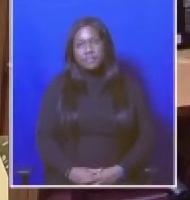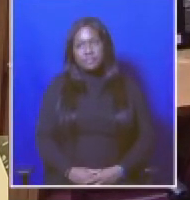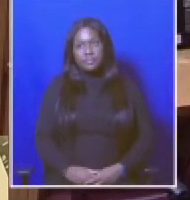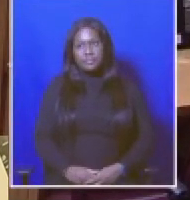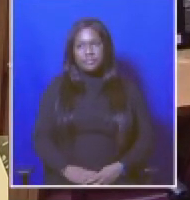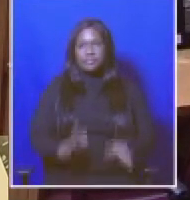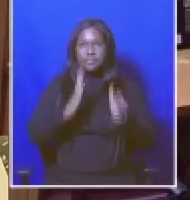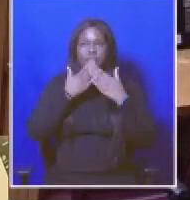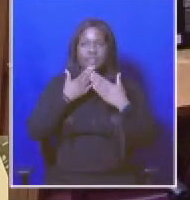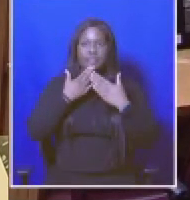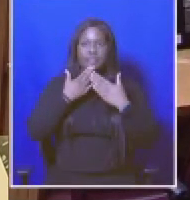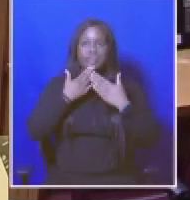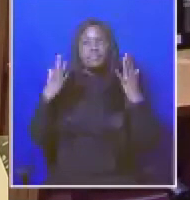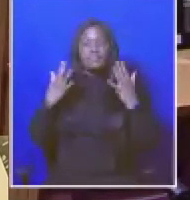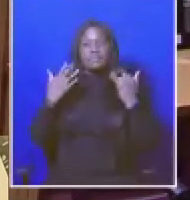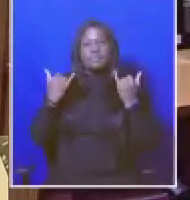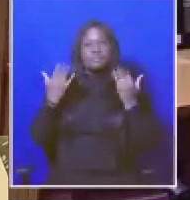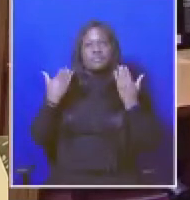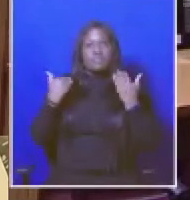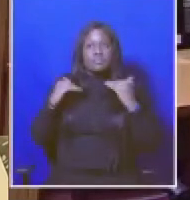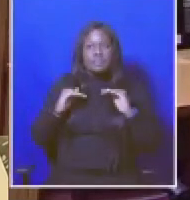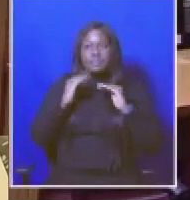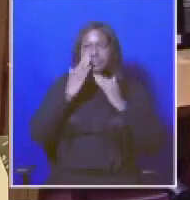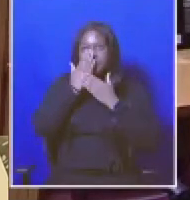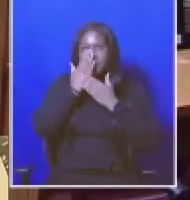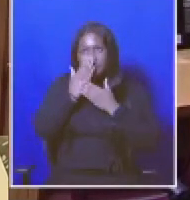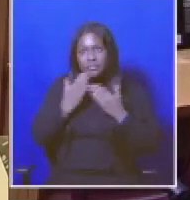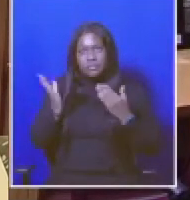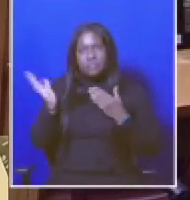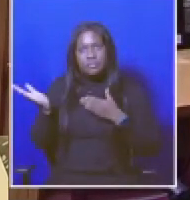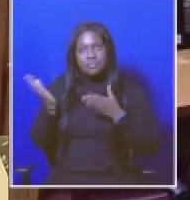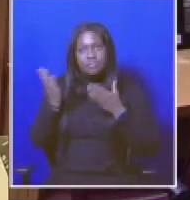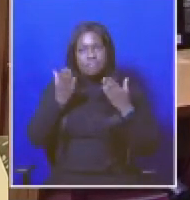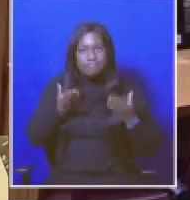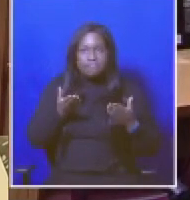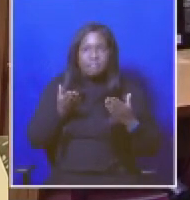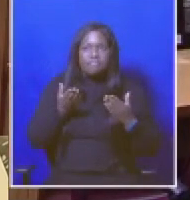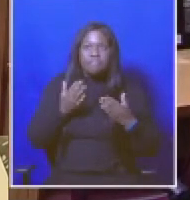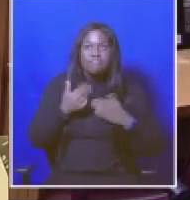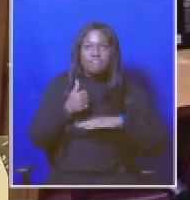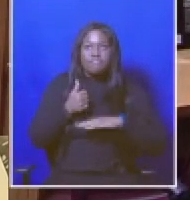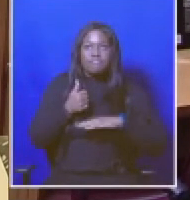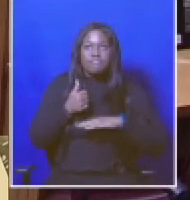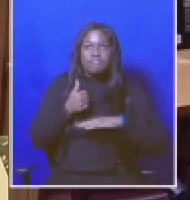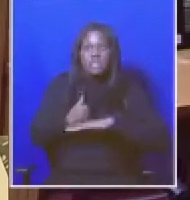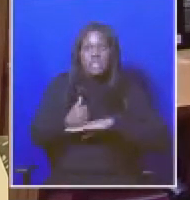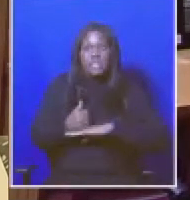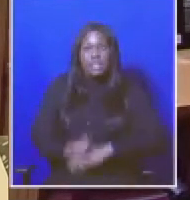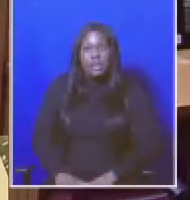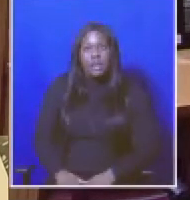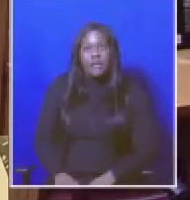Let's allow Honorable Hihi to occupy a seat.